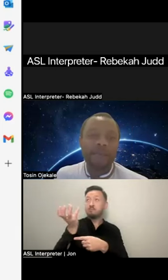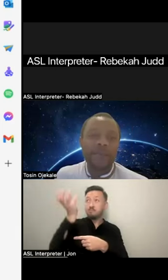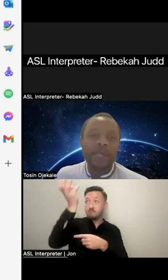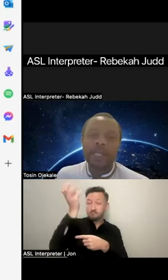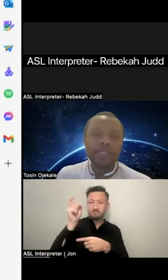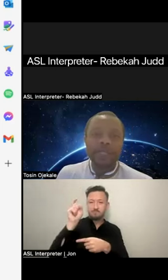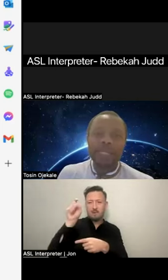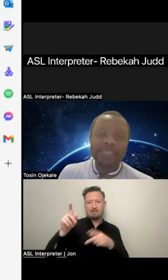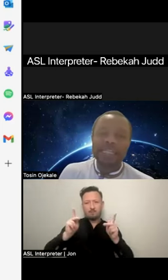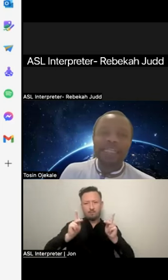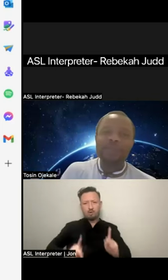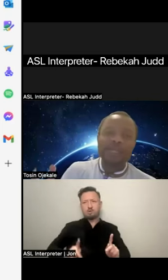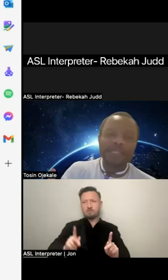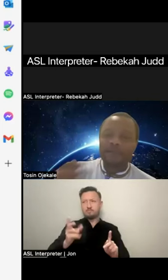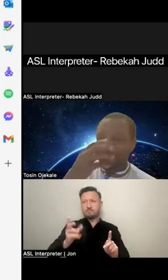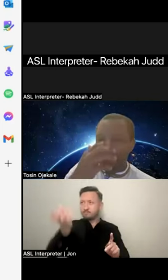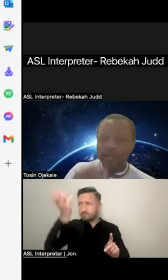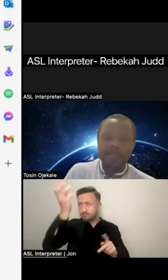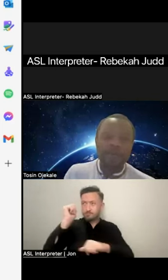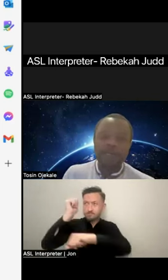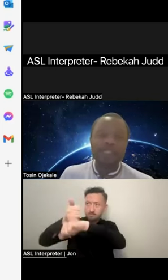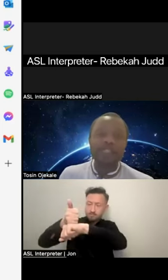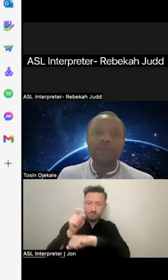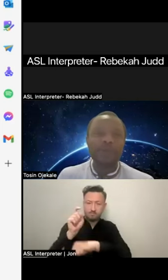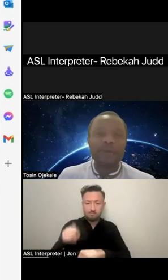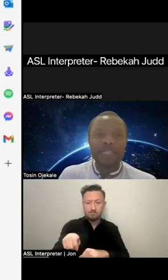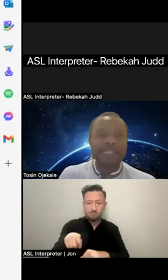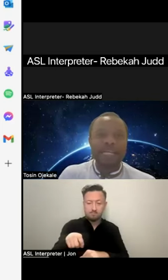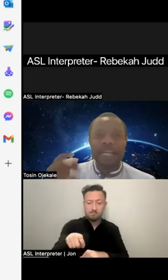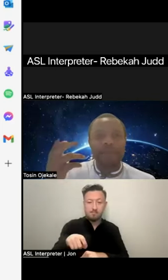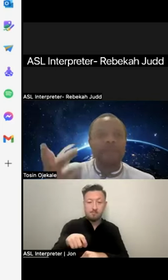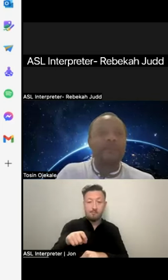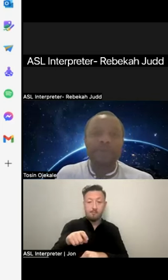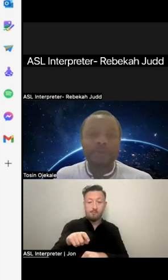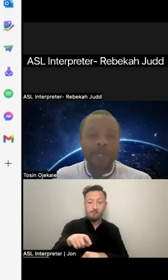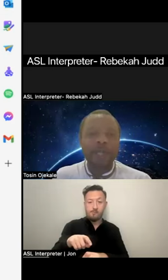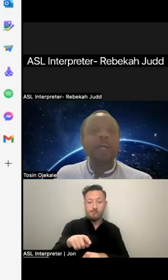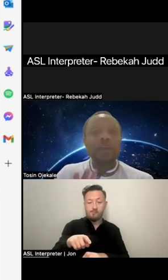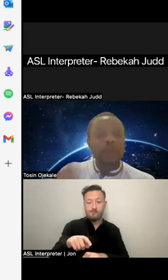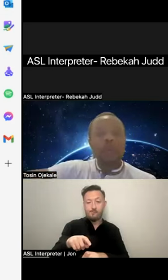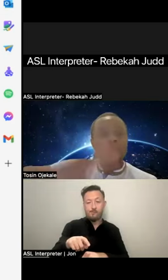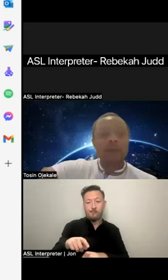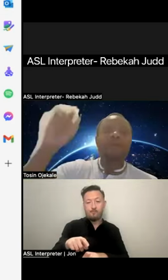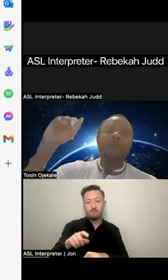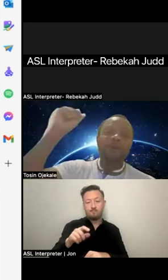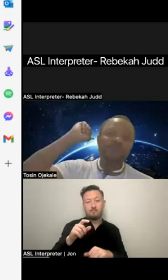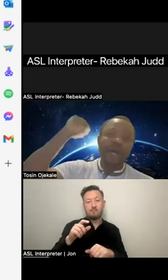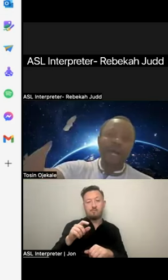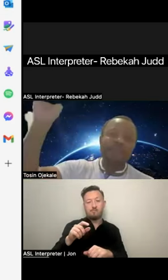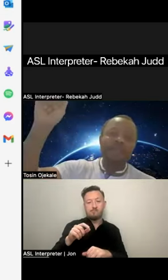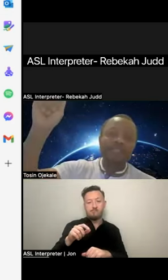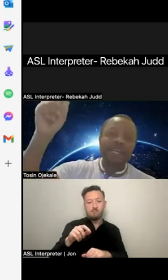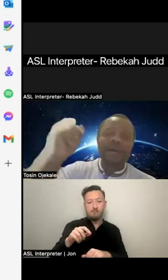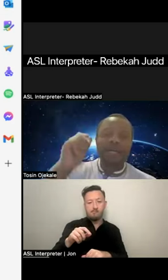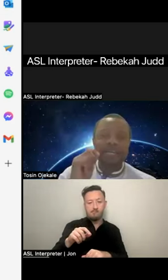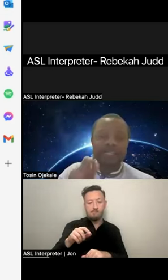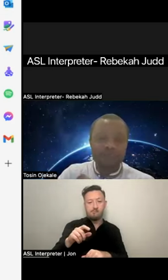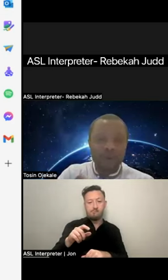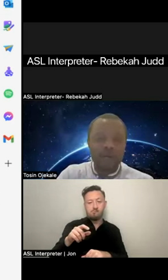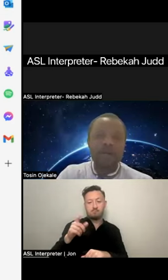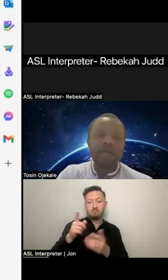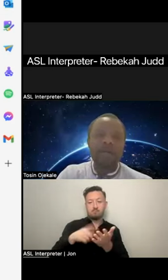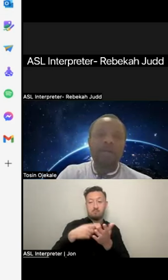them. It doesn't mean that they need to be somebody needs to go there when there's an alarm before they will ring. No, they work fine. Once you activate them and